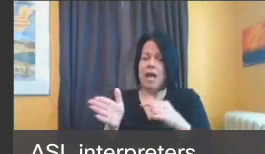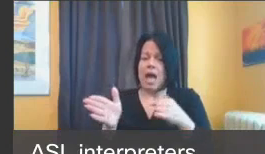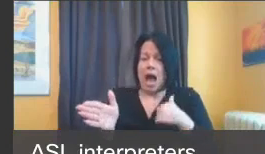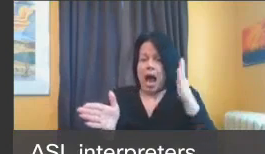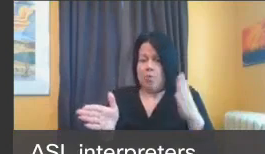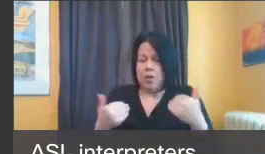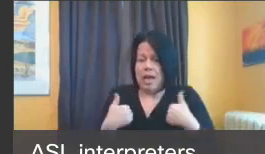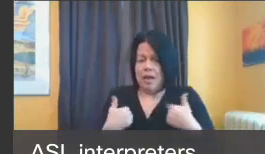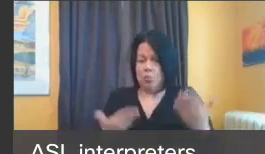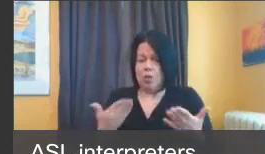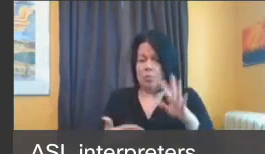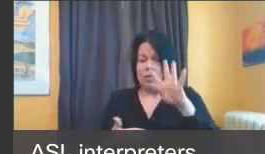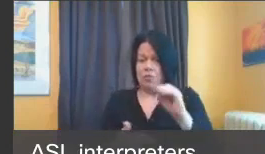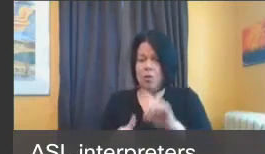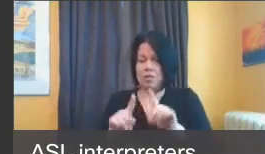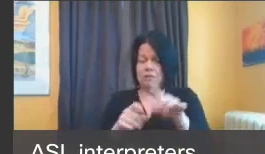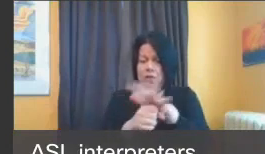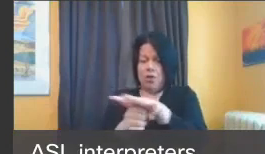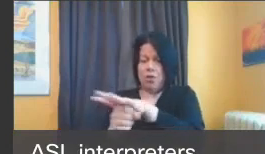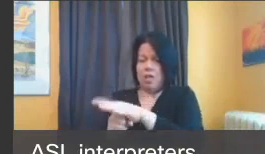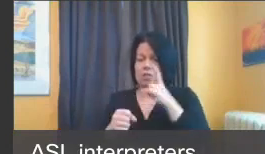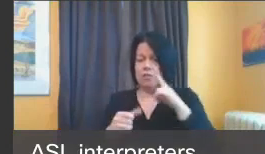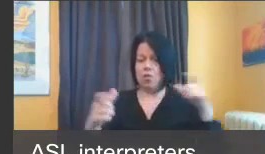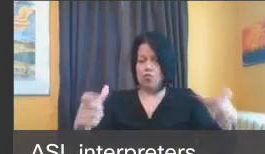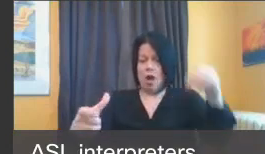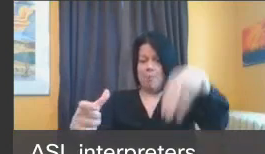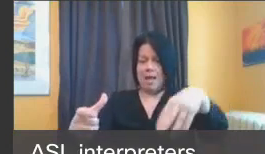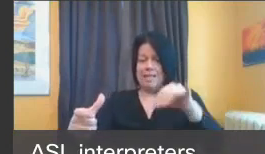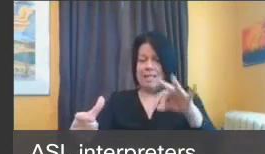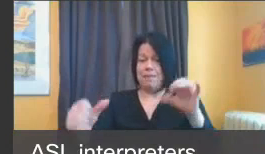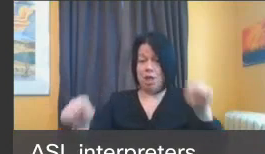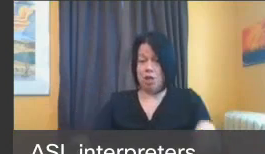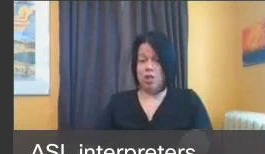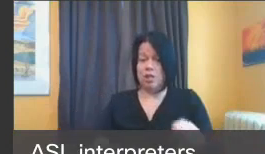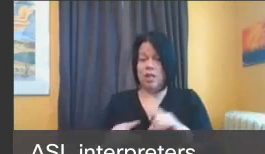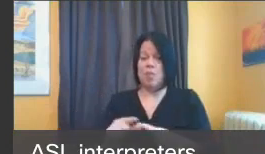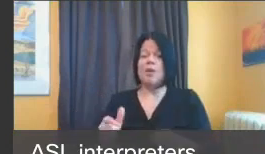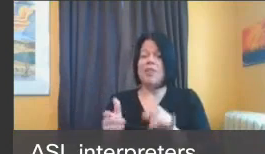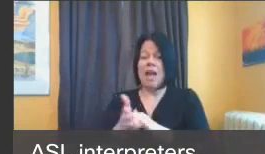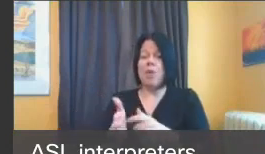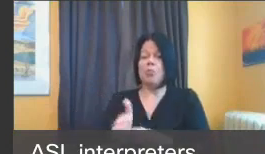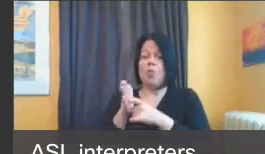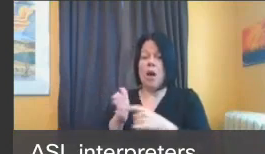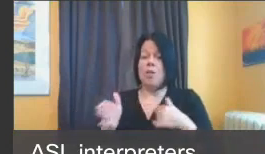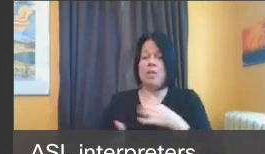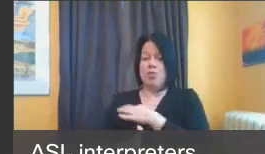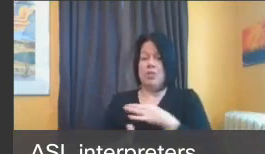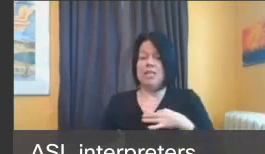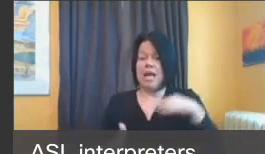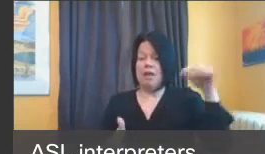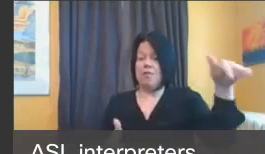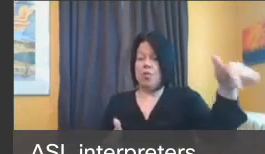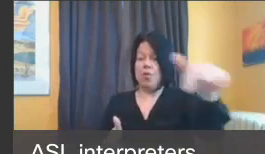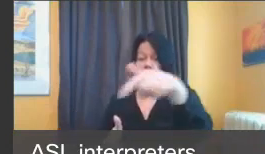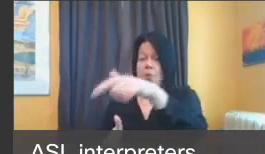I would have probably 40 different locations for drop boxes if I could, but this requirement to staff those, you know,